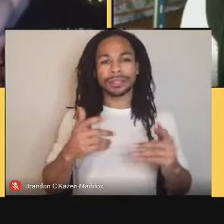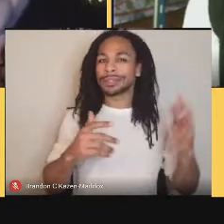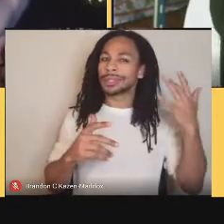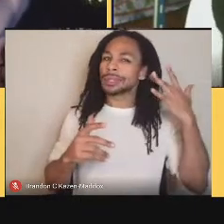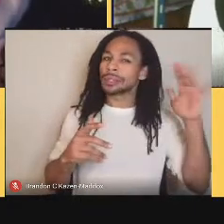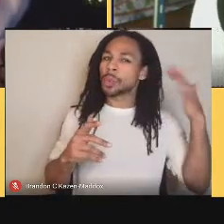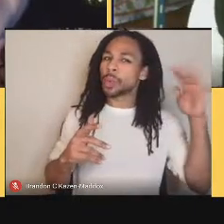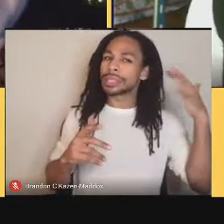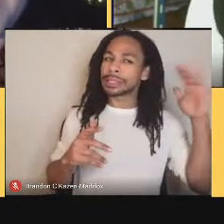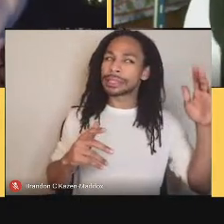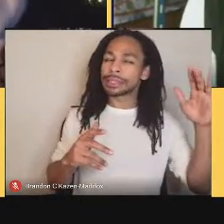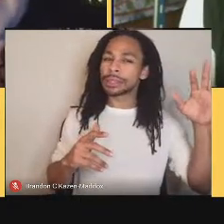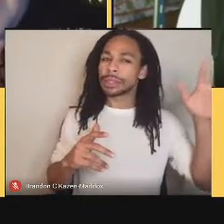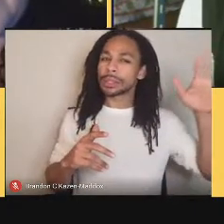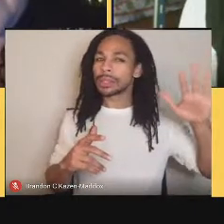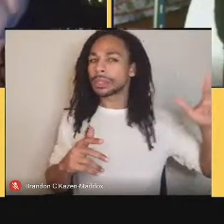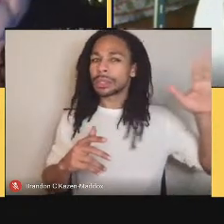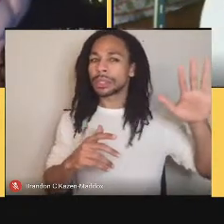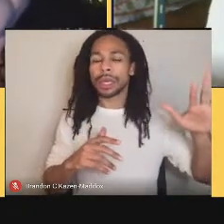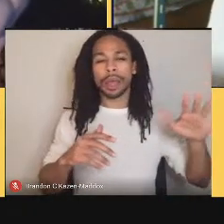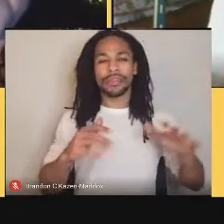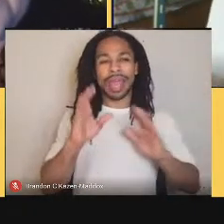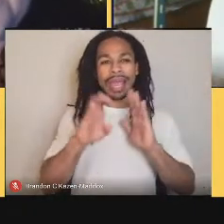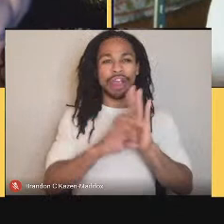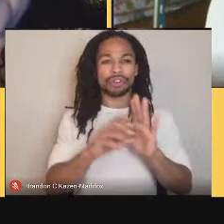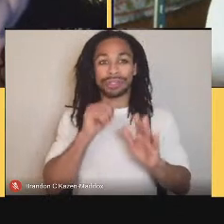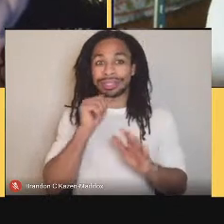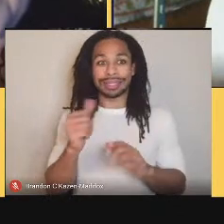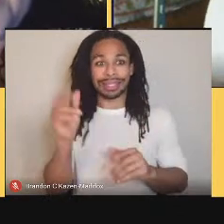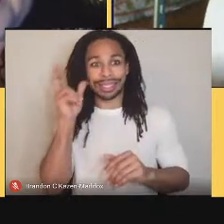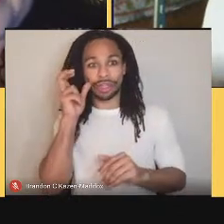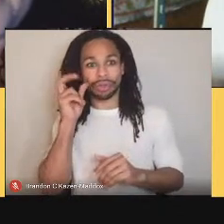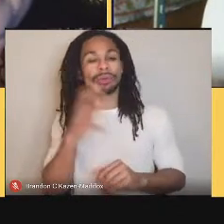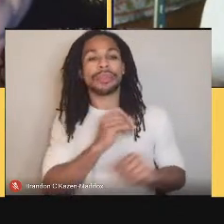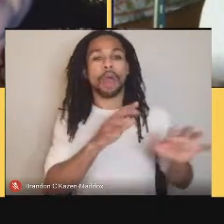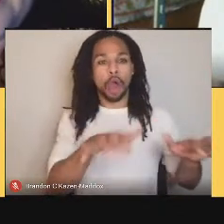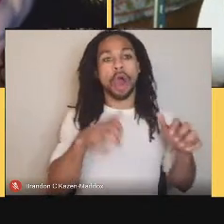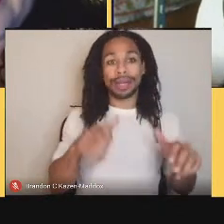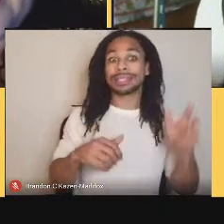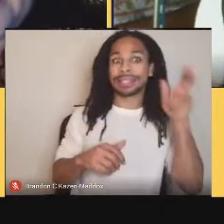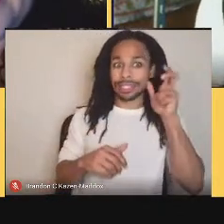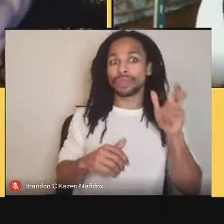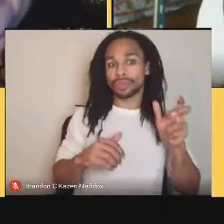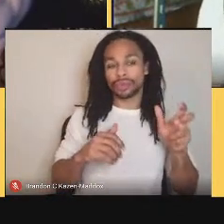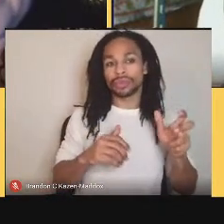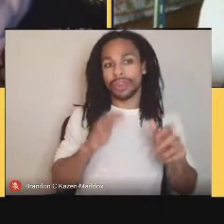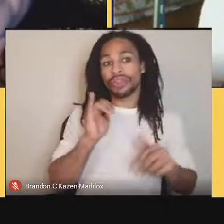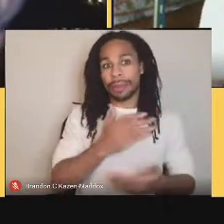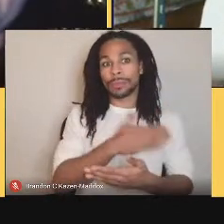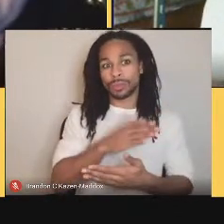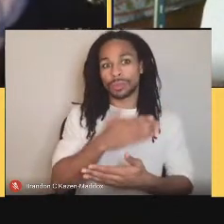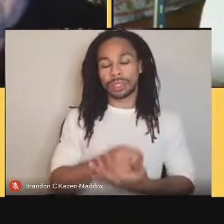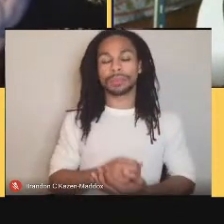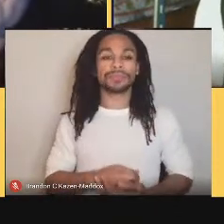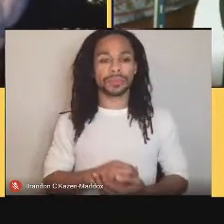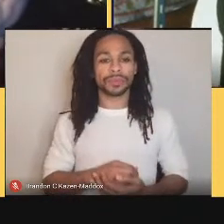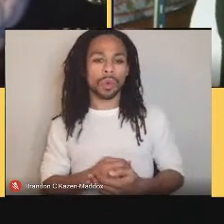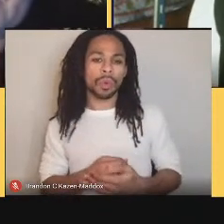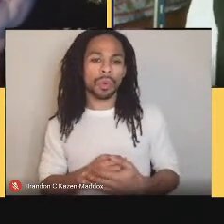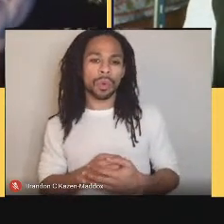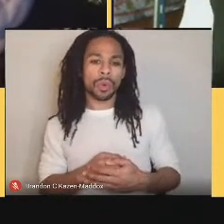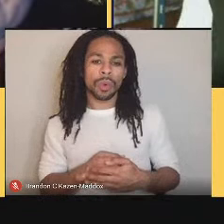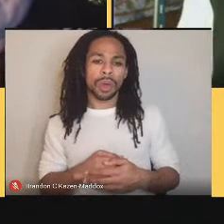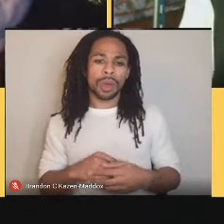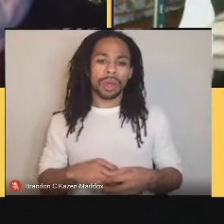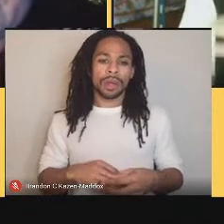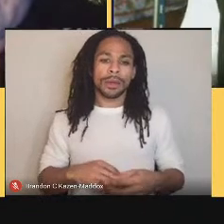music that just worked with the show. And you know, I think it's in Alina's